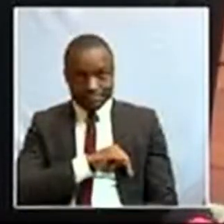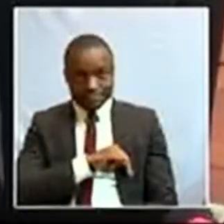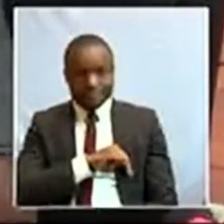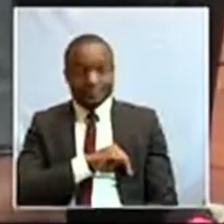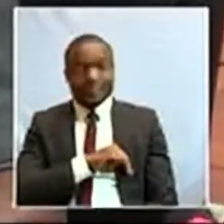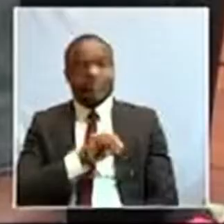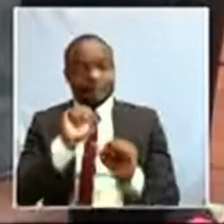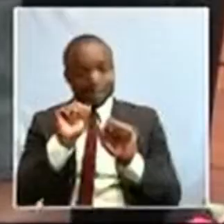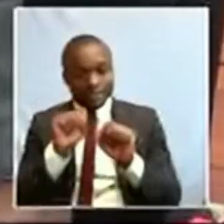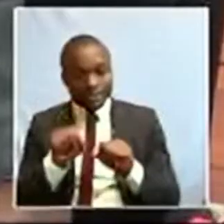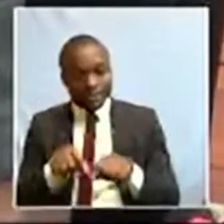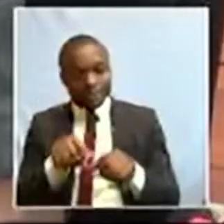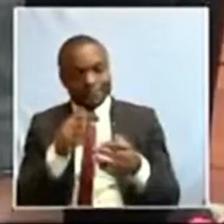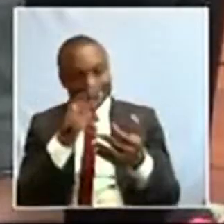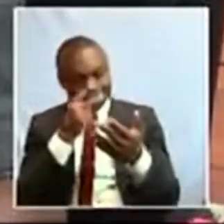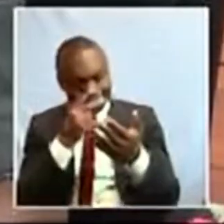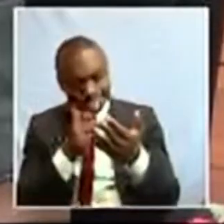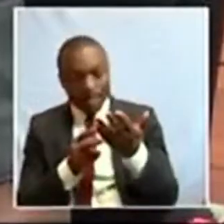to Appendix